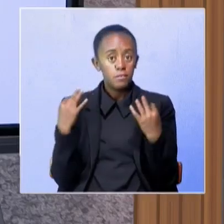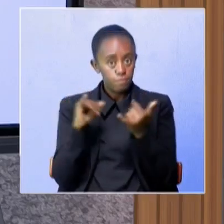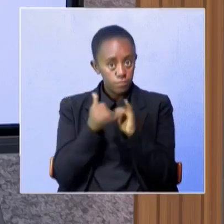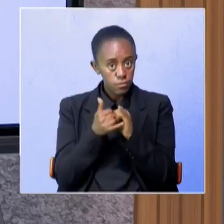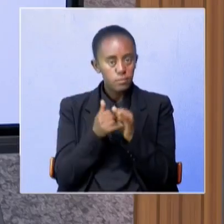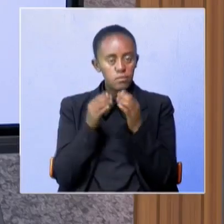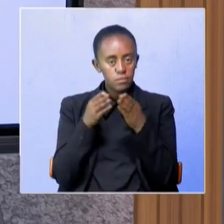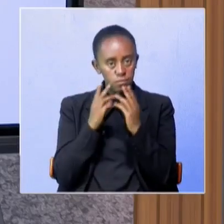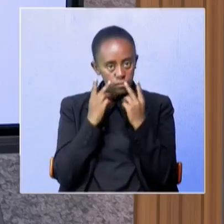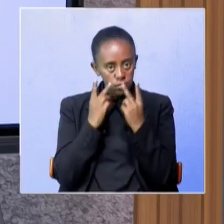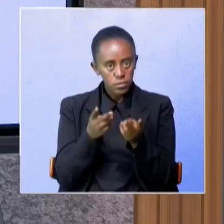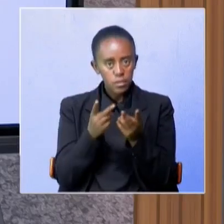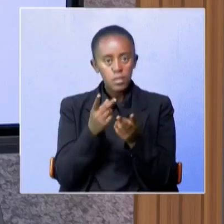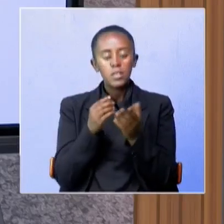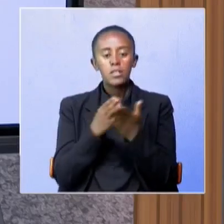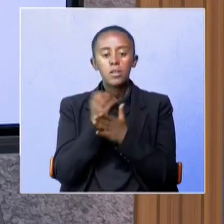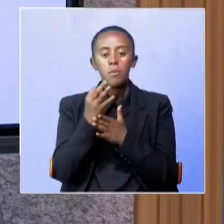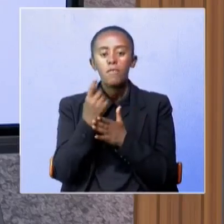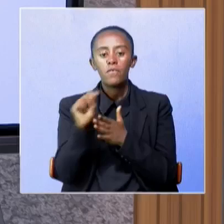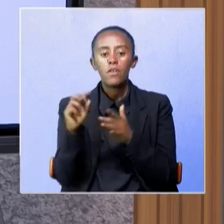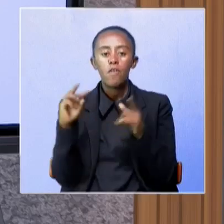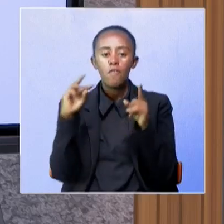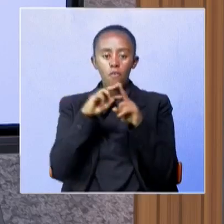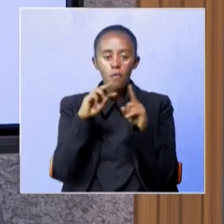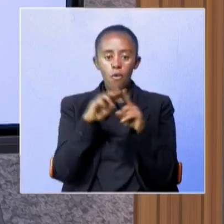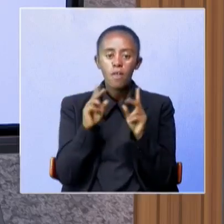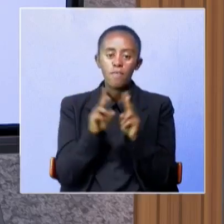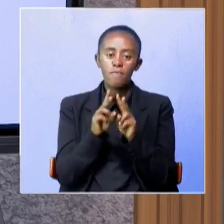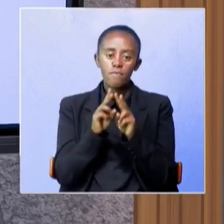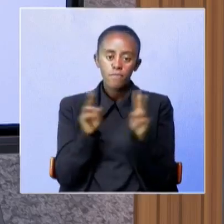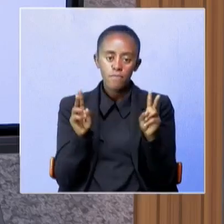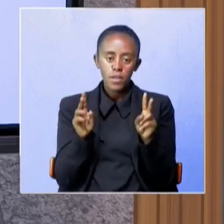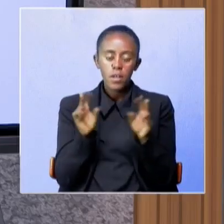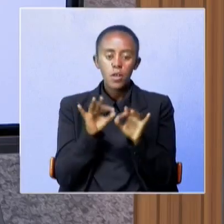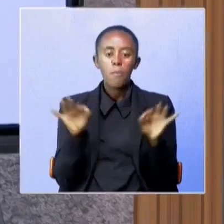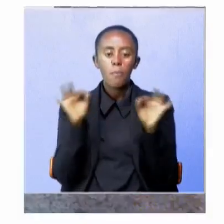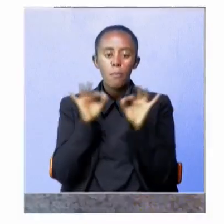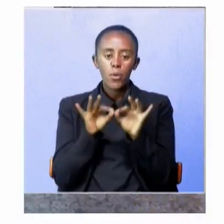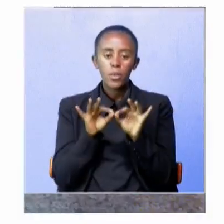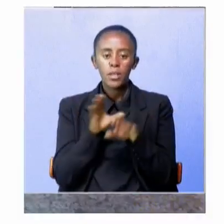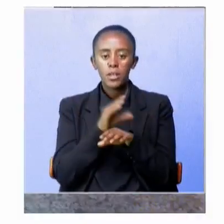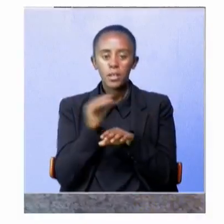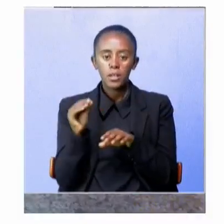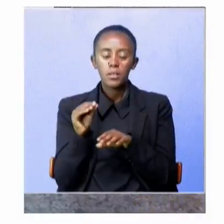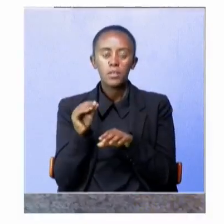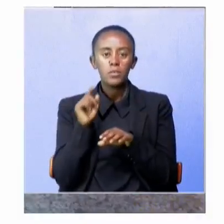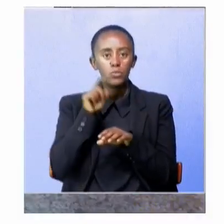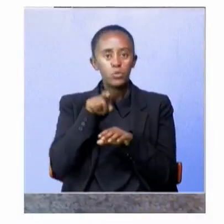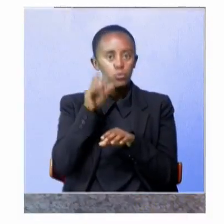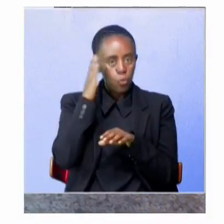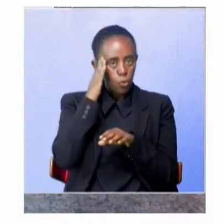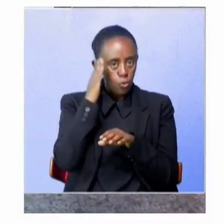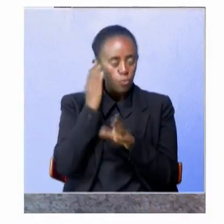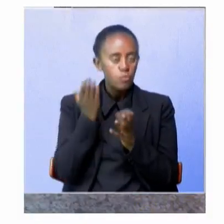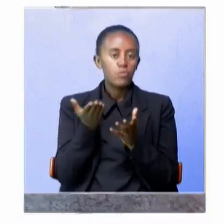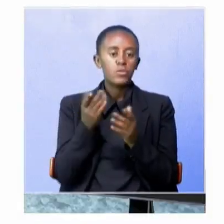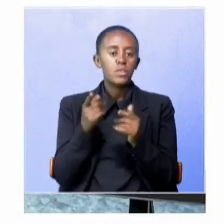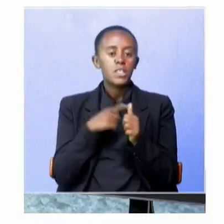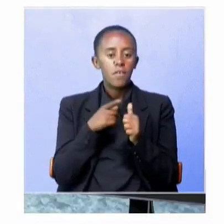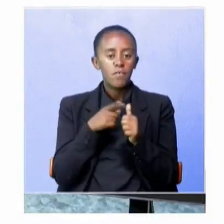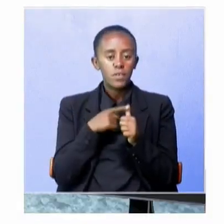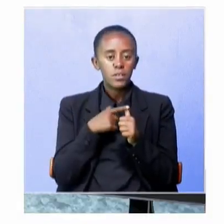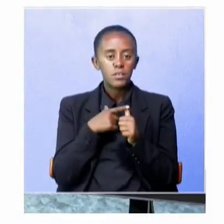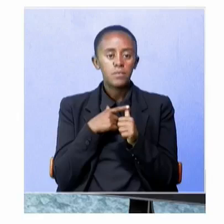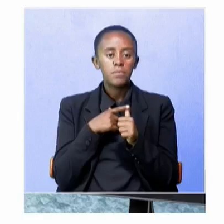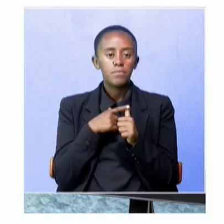let's see some of the vocabularies that are very important and we should know about. The first one